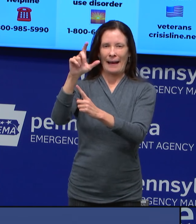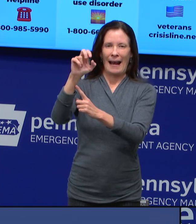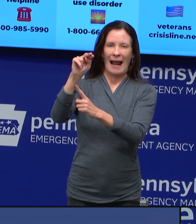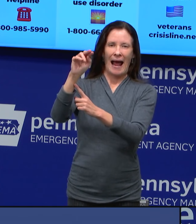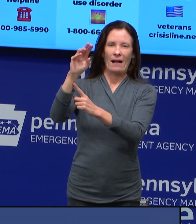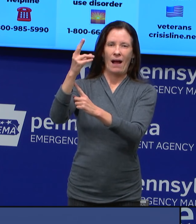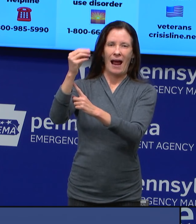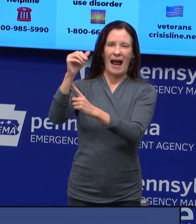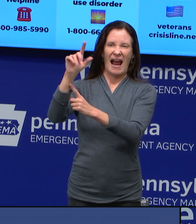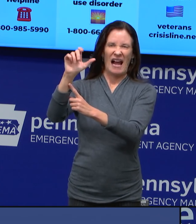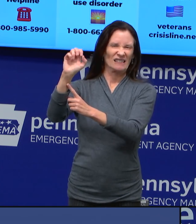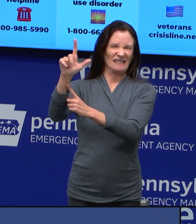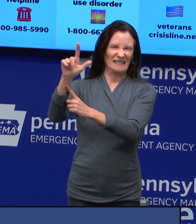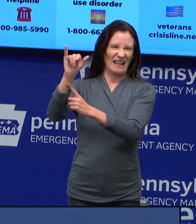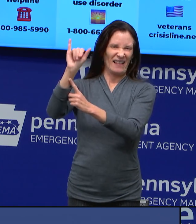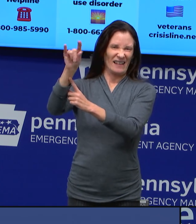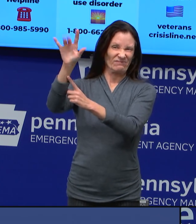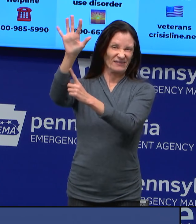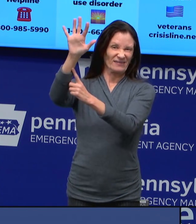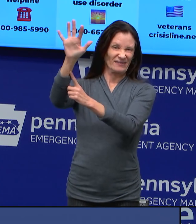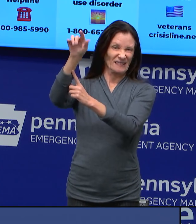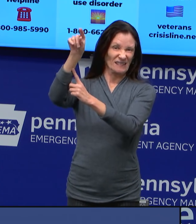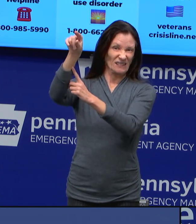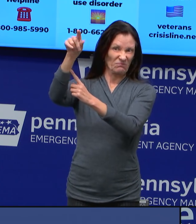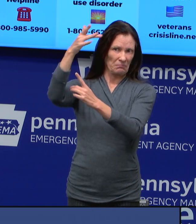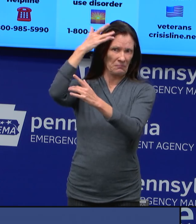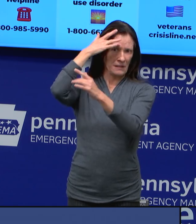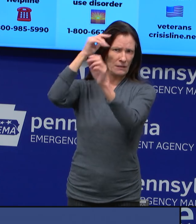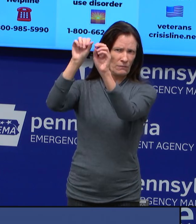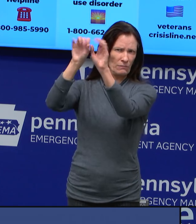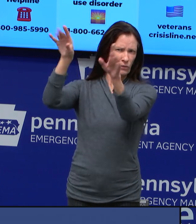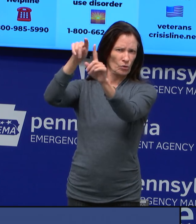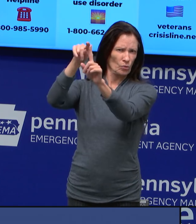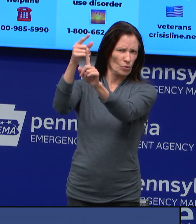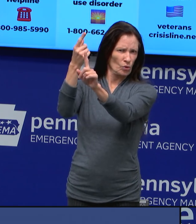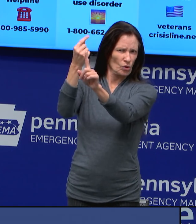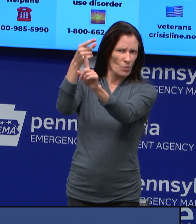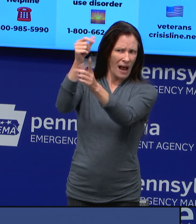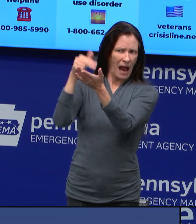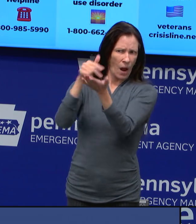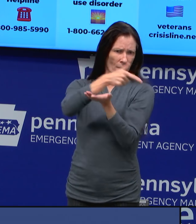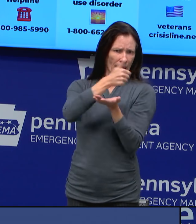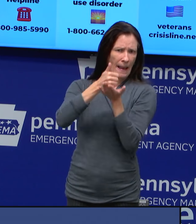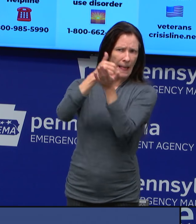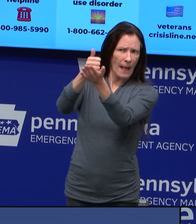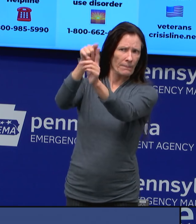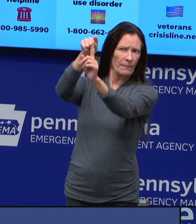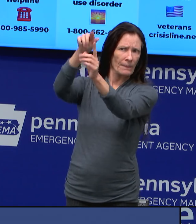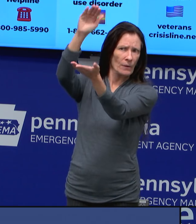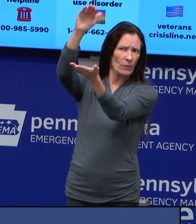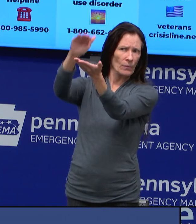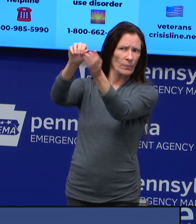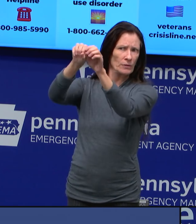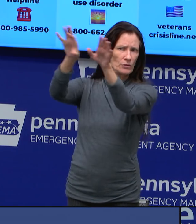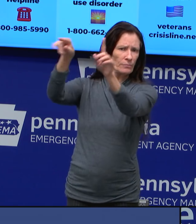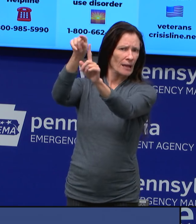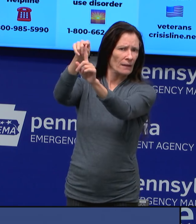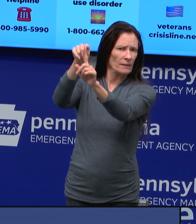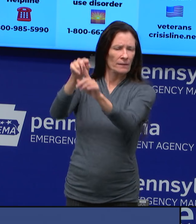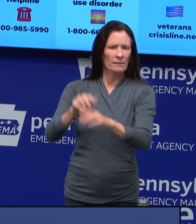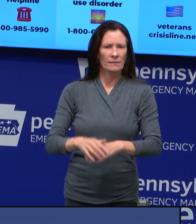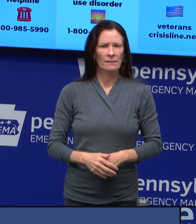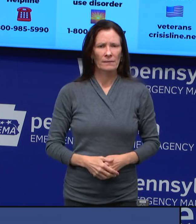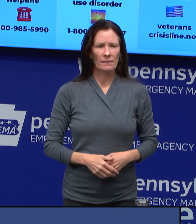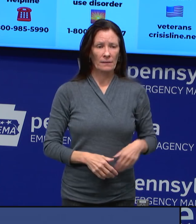nursing homes? Well, I'm not specifically familiar with that facility, but again, I speak with Dr. Bogan today, and we can discuss it. She's the